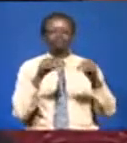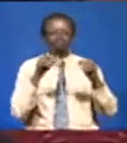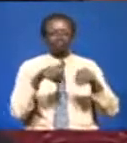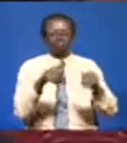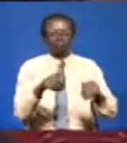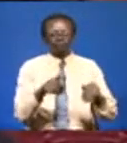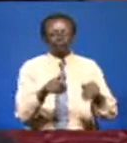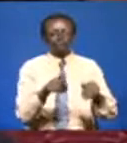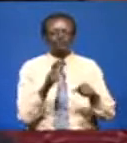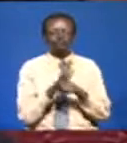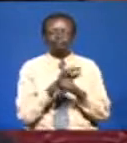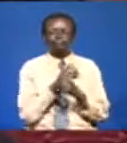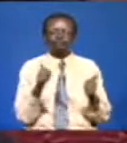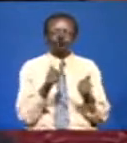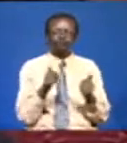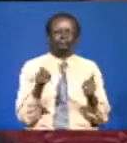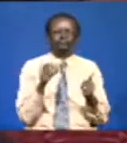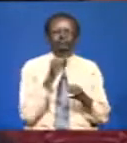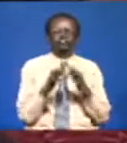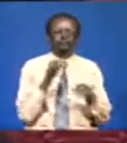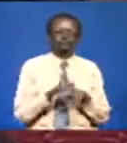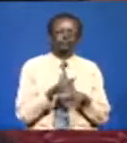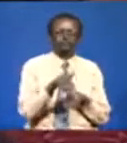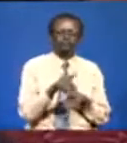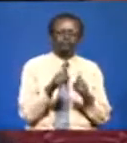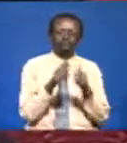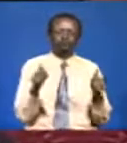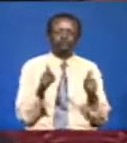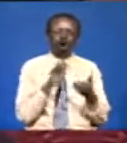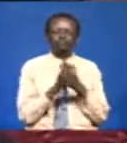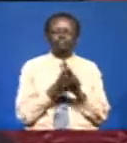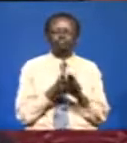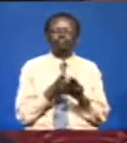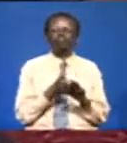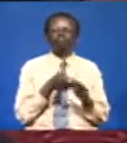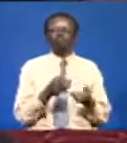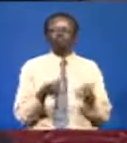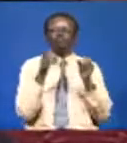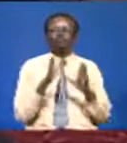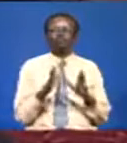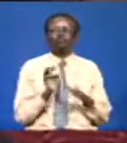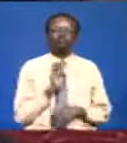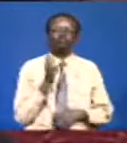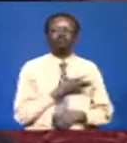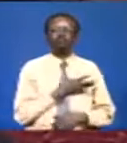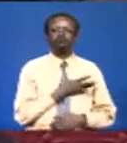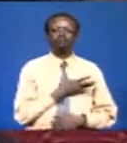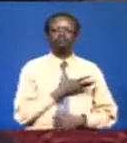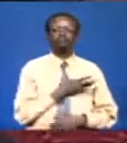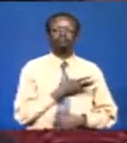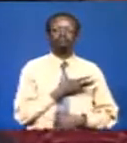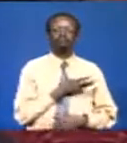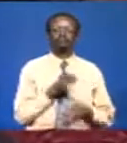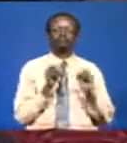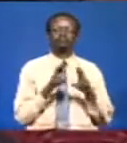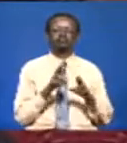way they are supposed to do. And so without those extension officers, Mr. Speaker, we are unable, or the county government is